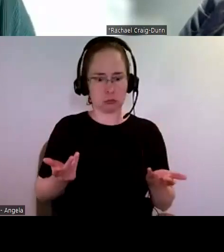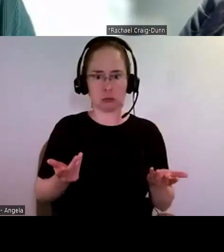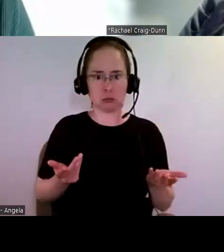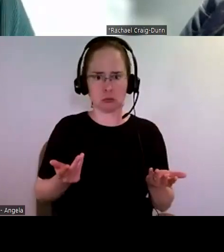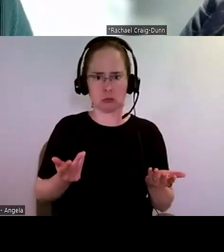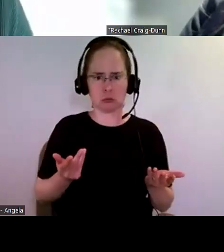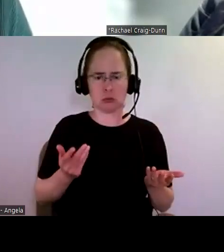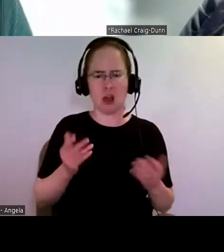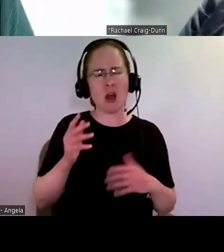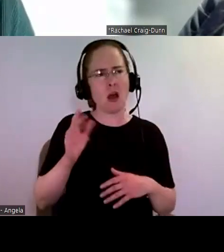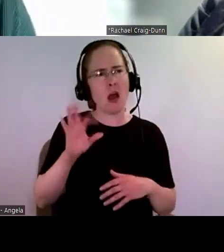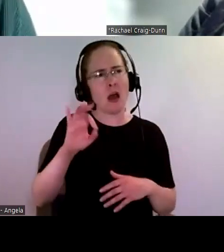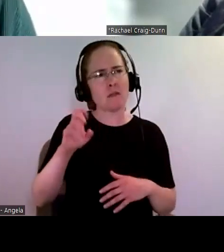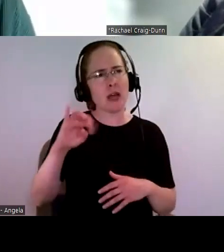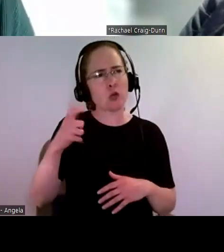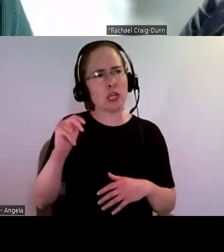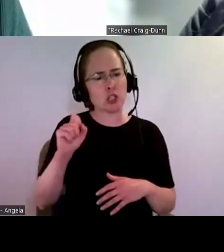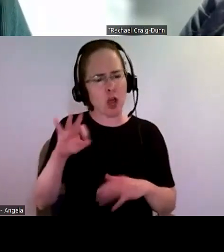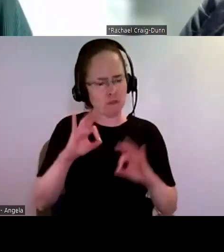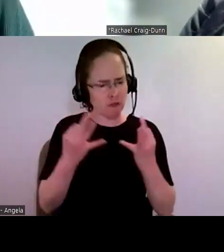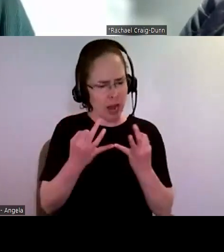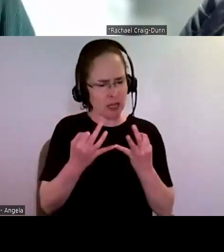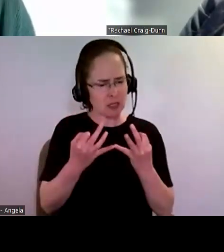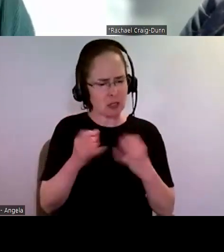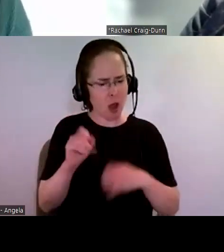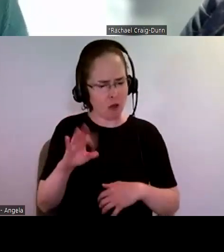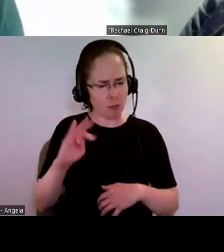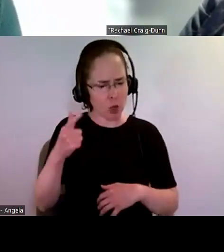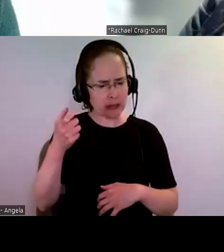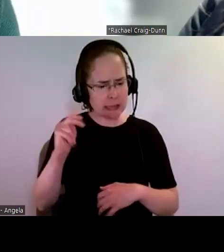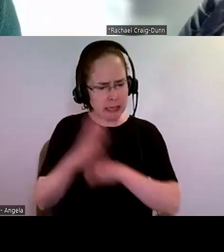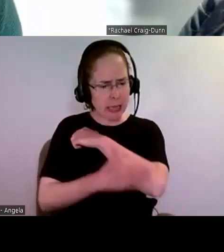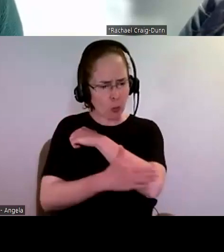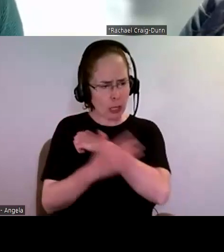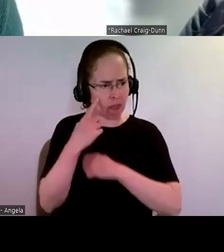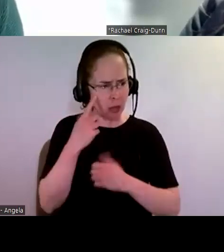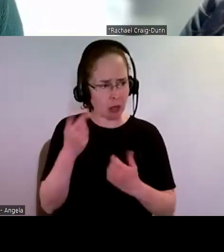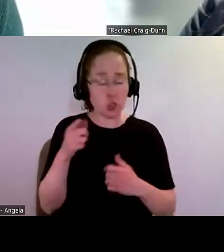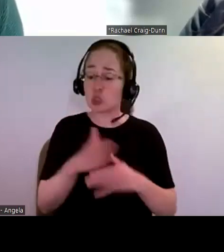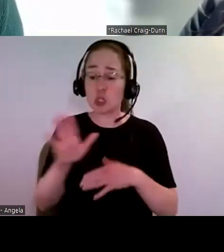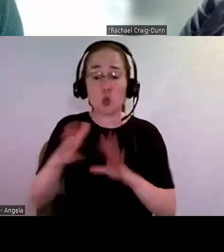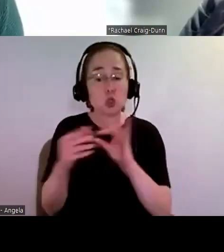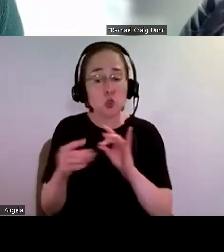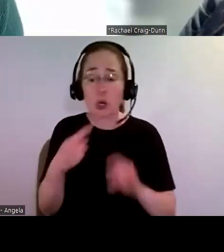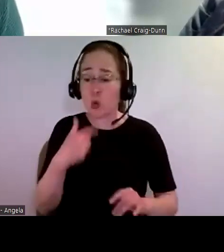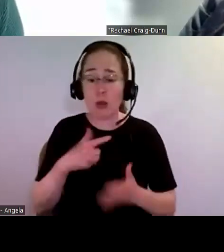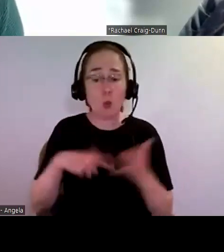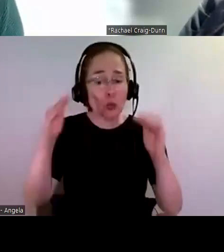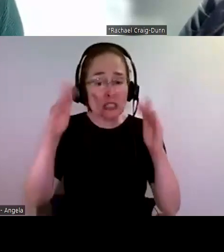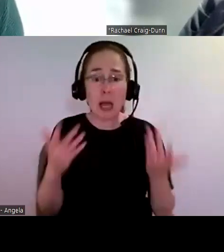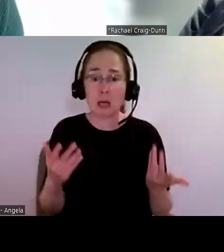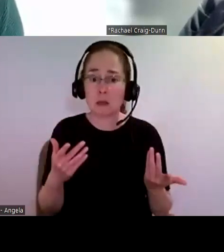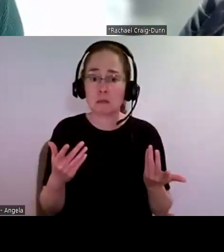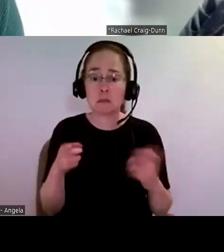guess, Federation of Families of Burlington County. And she shared her story. She told me what to expect. She said it